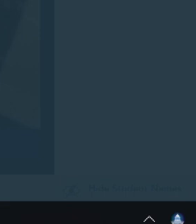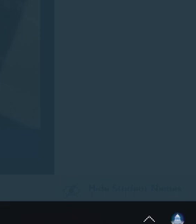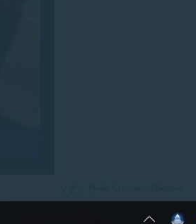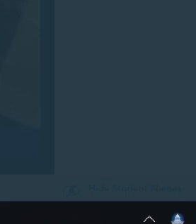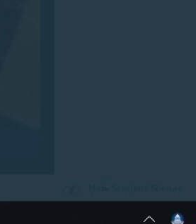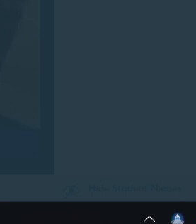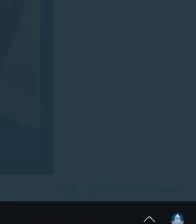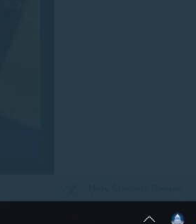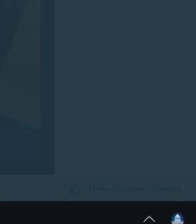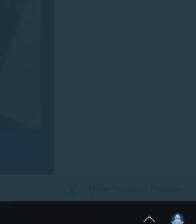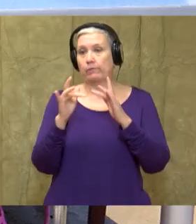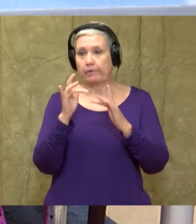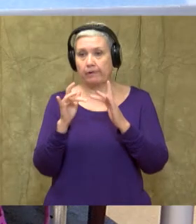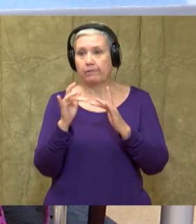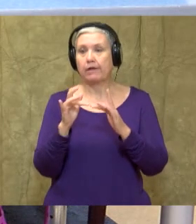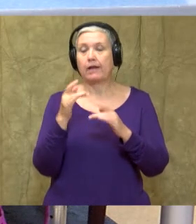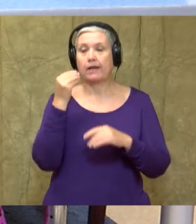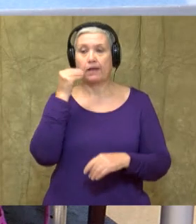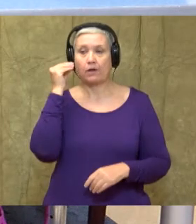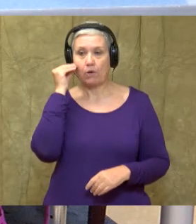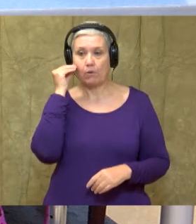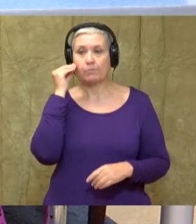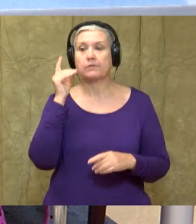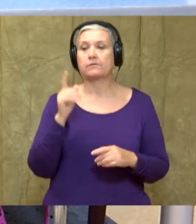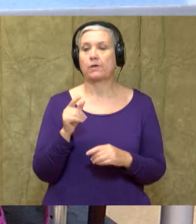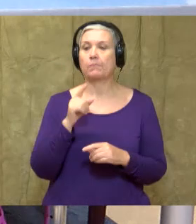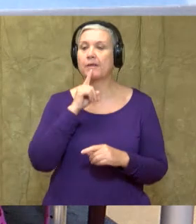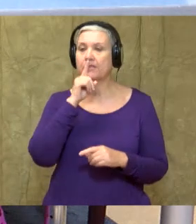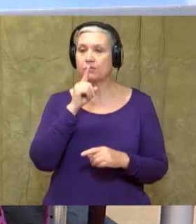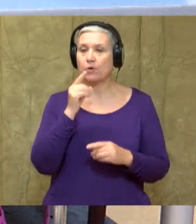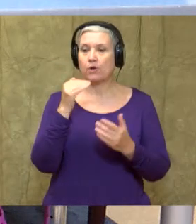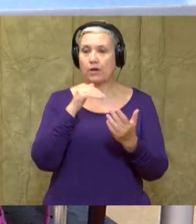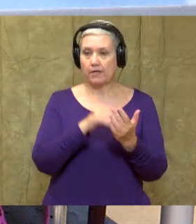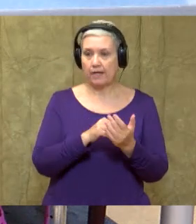virtually from home. So again, make sure you're going to